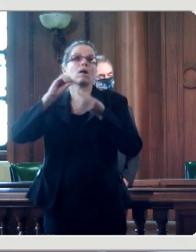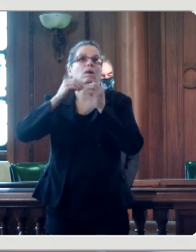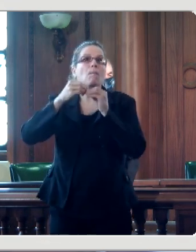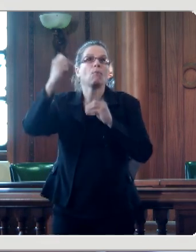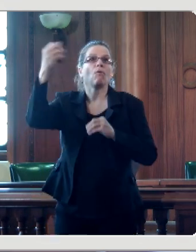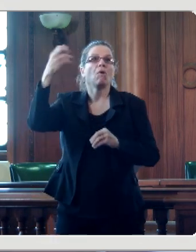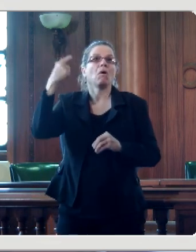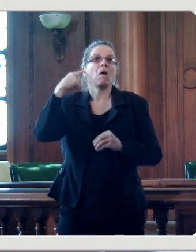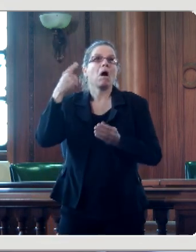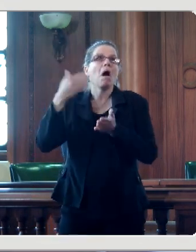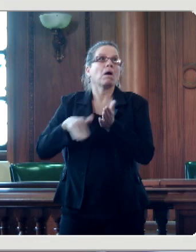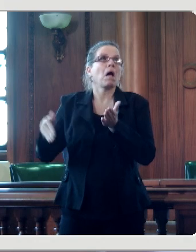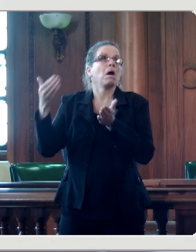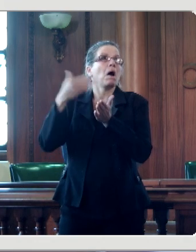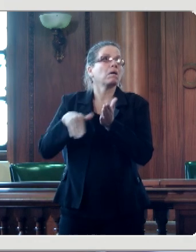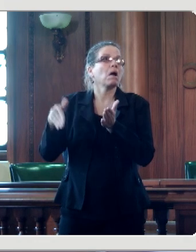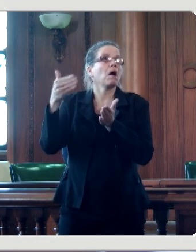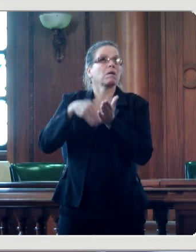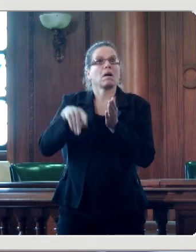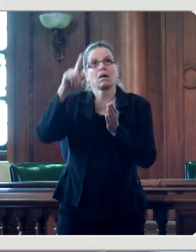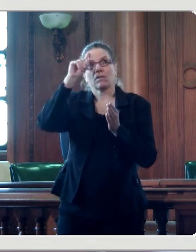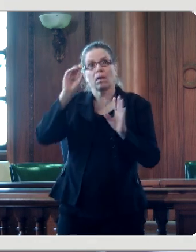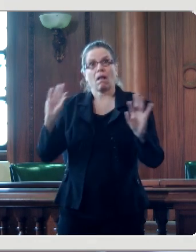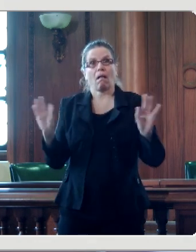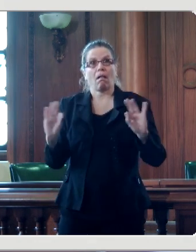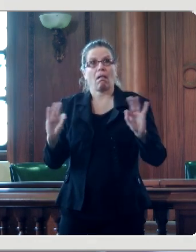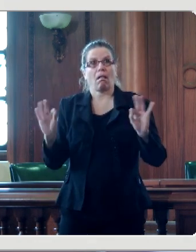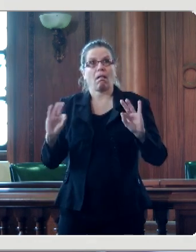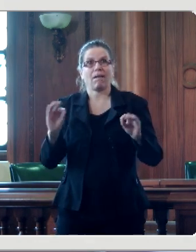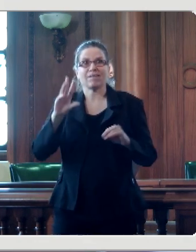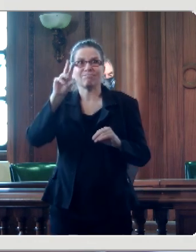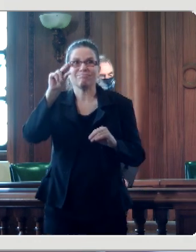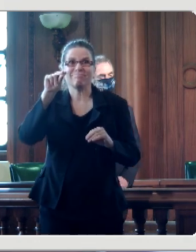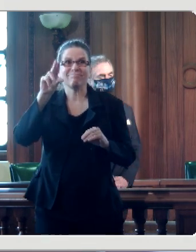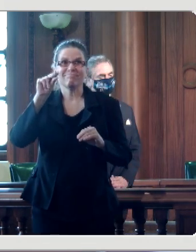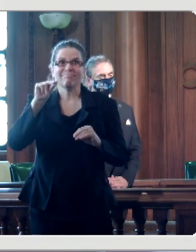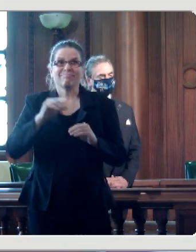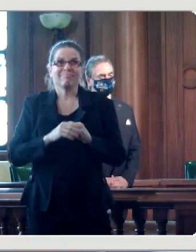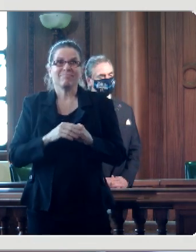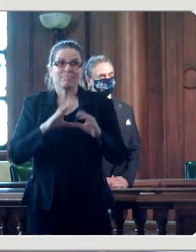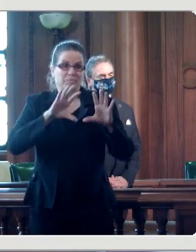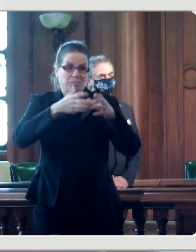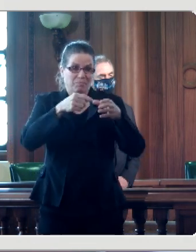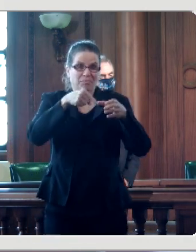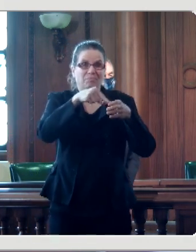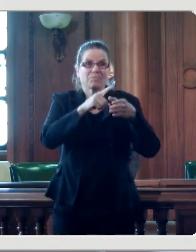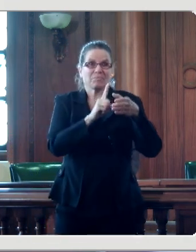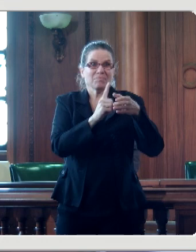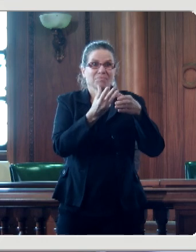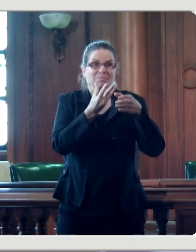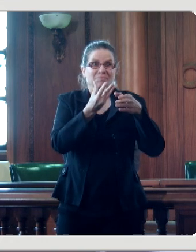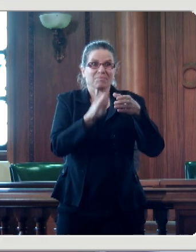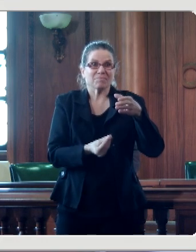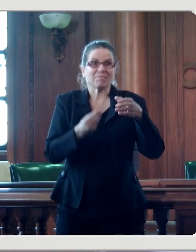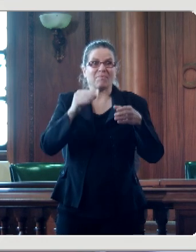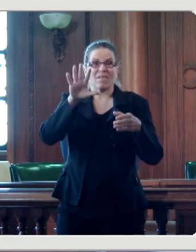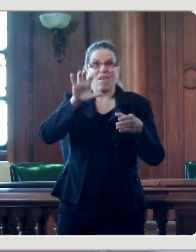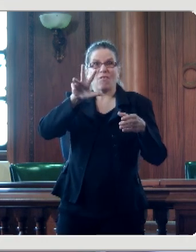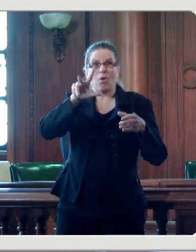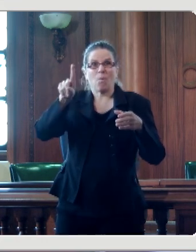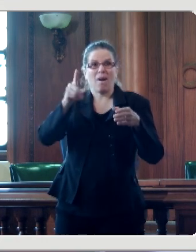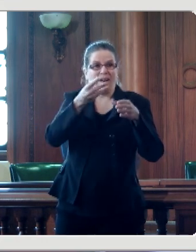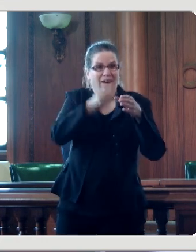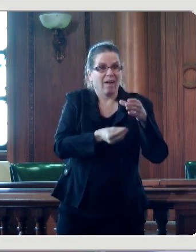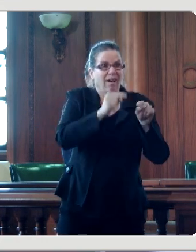number. There are 531 individuals in that number, families,